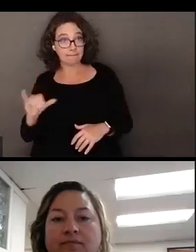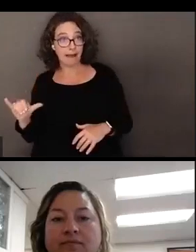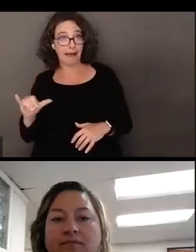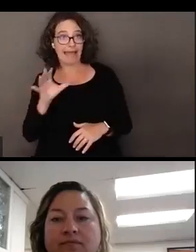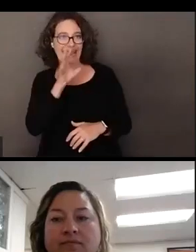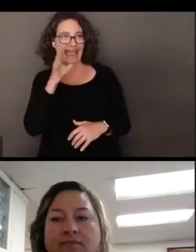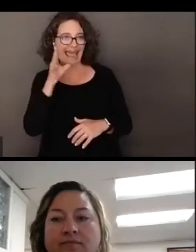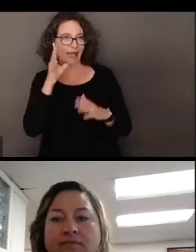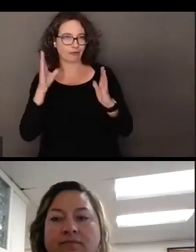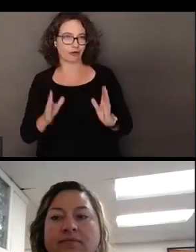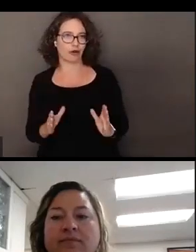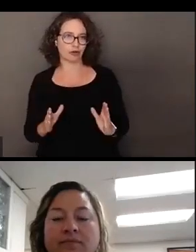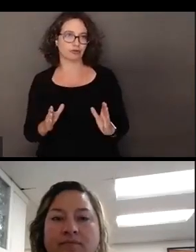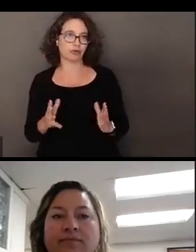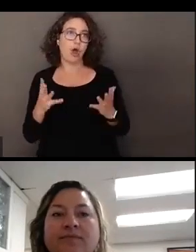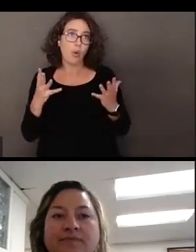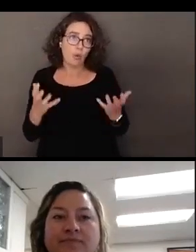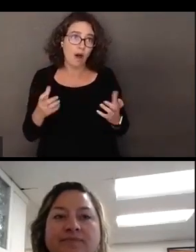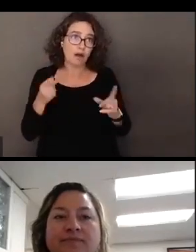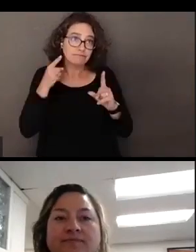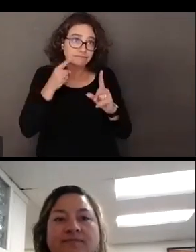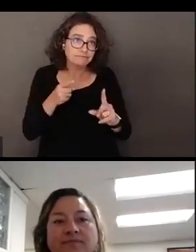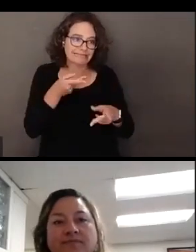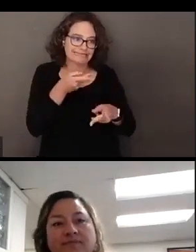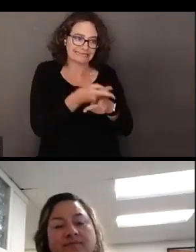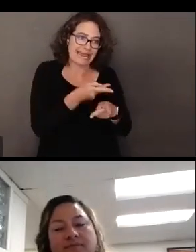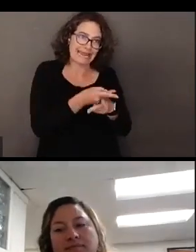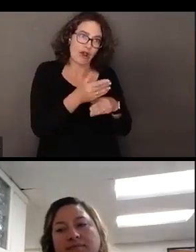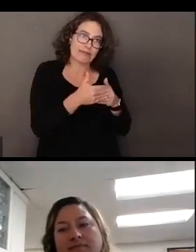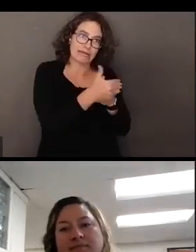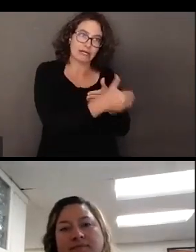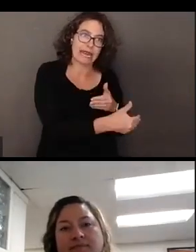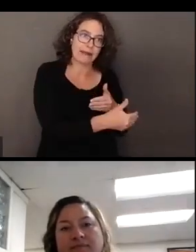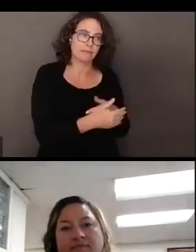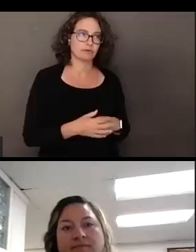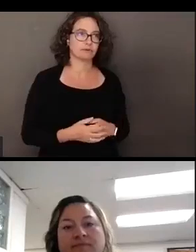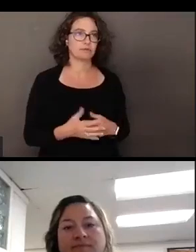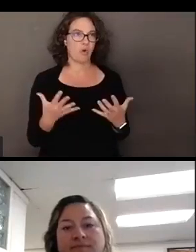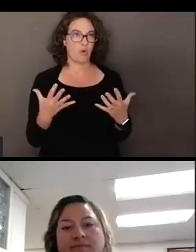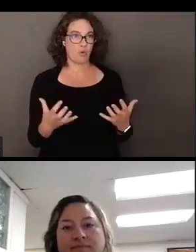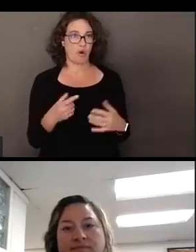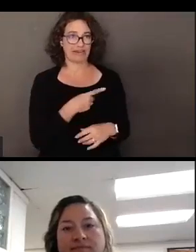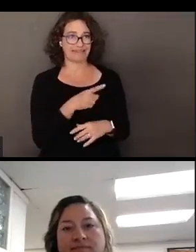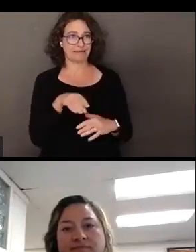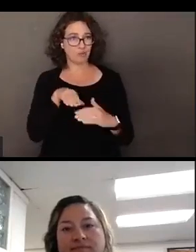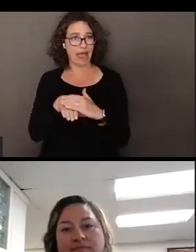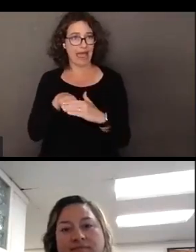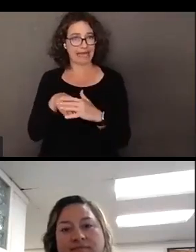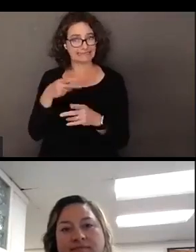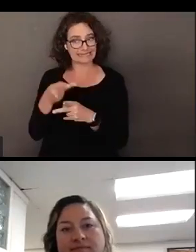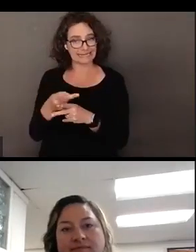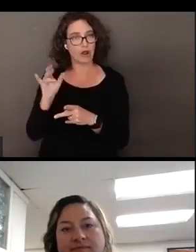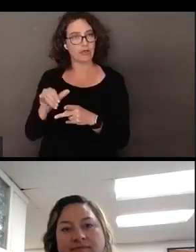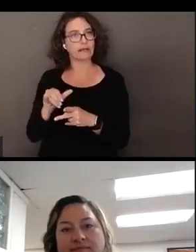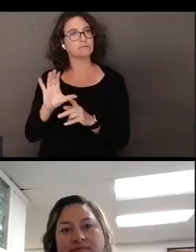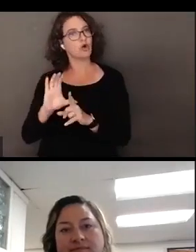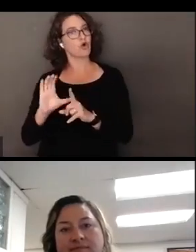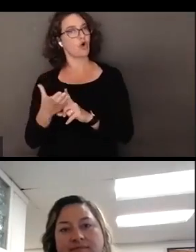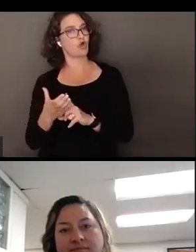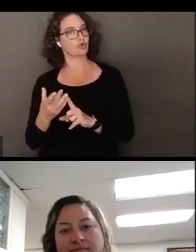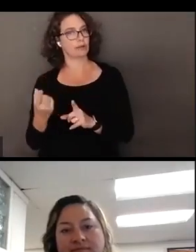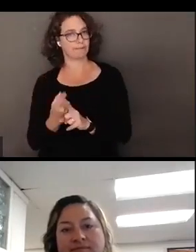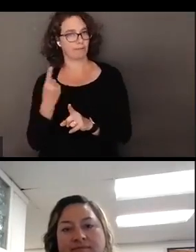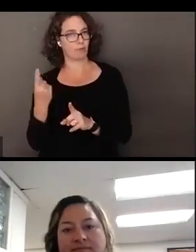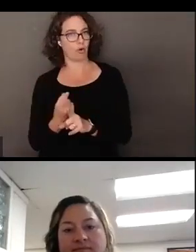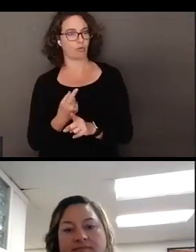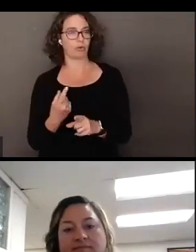of caring well for their neighbors, wanting them to be able to access care in a way that is culturally appropriate. And so much